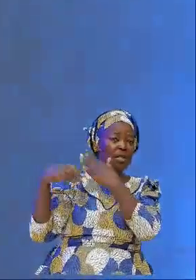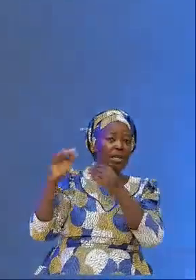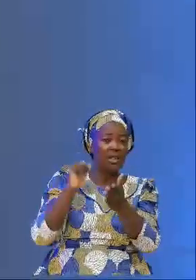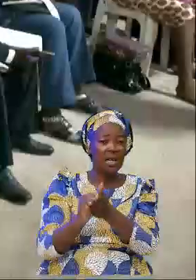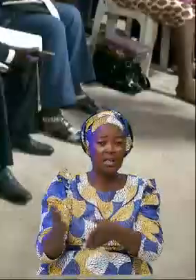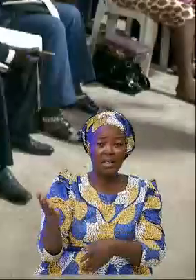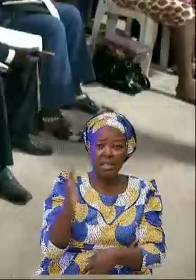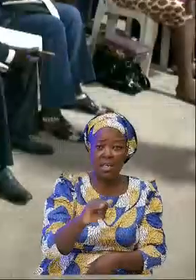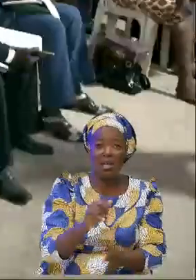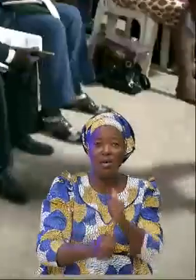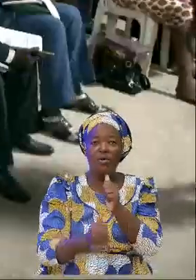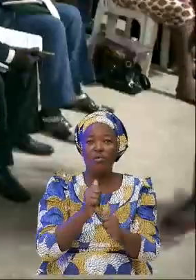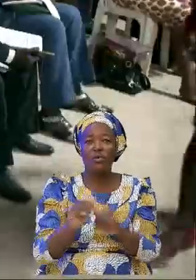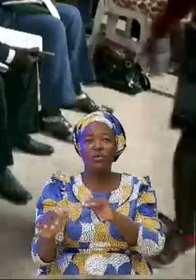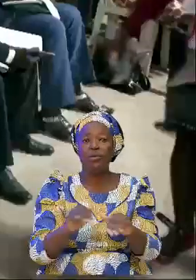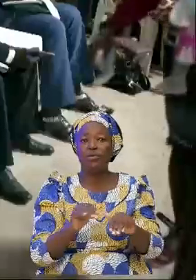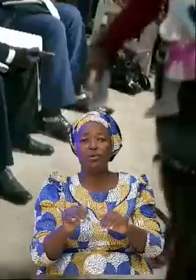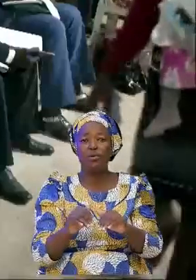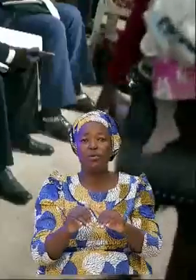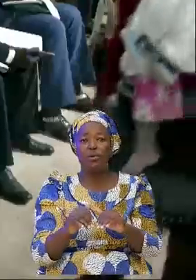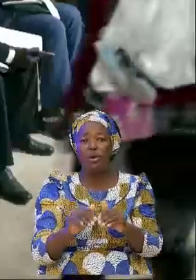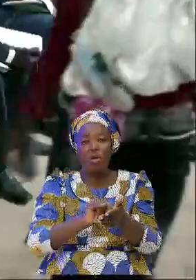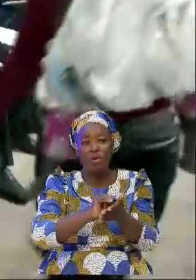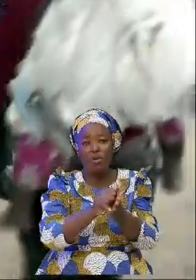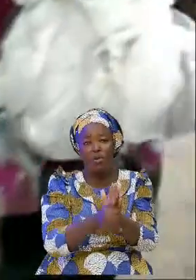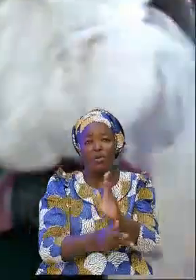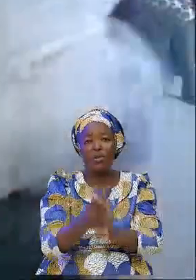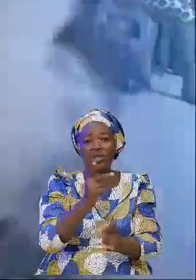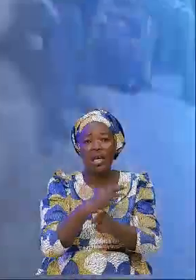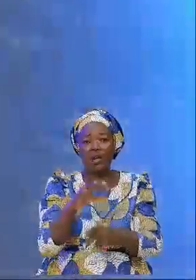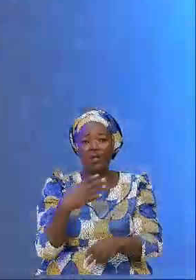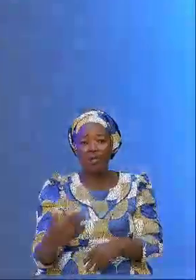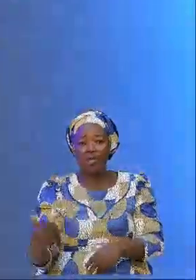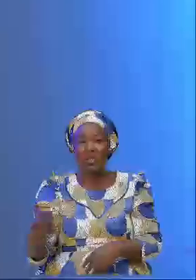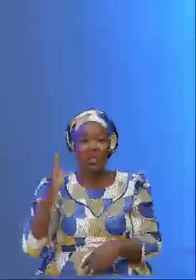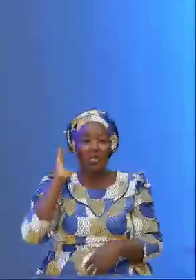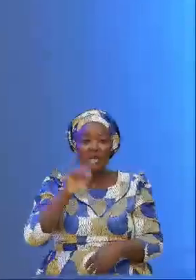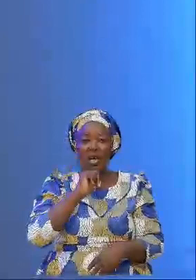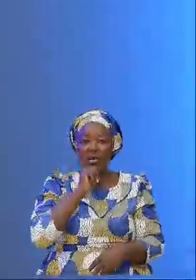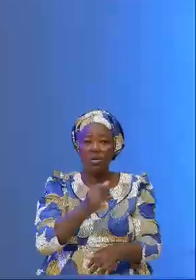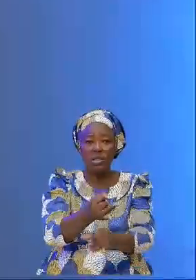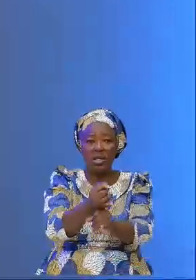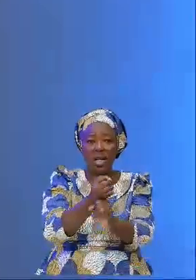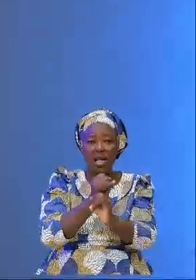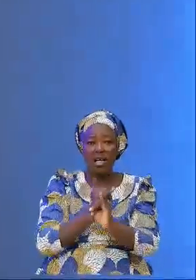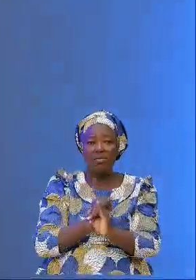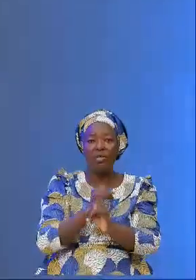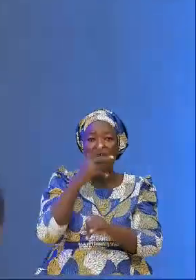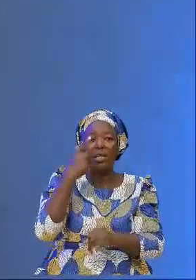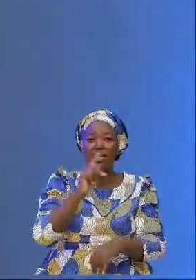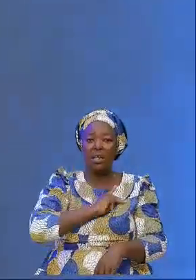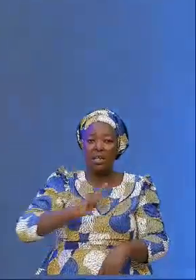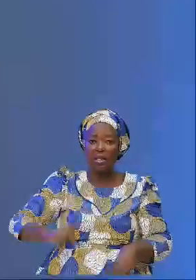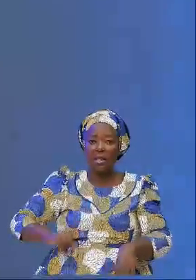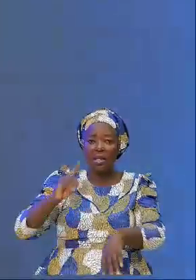in time past, that they which do such things